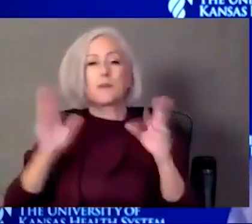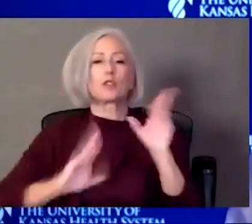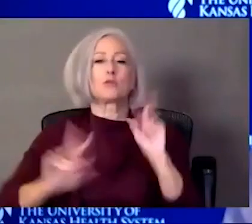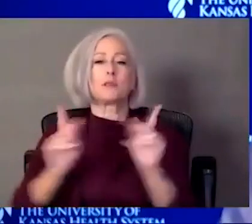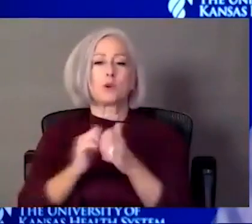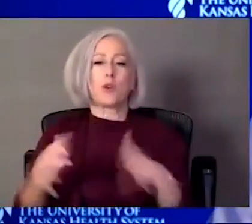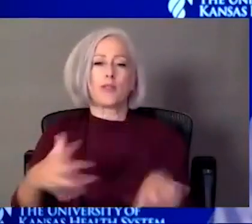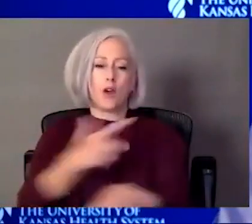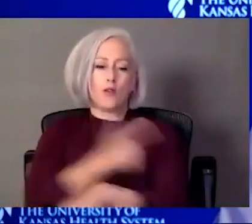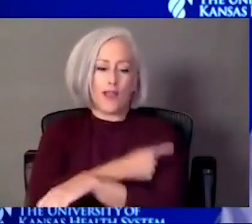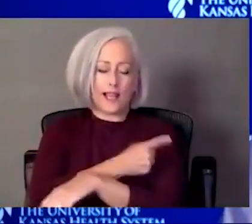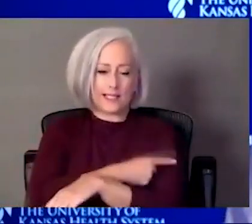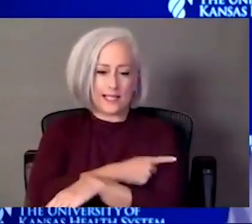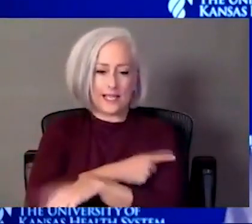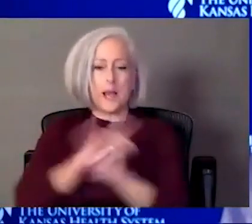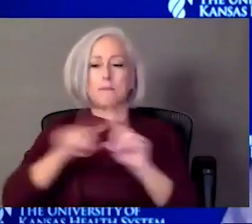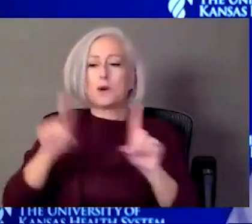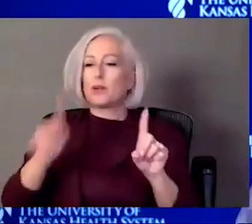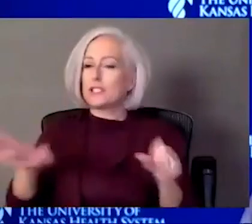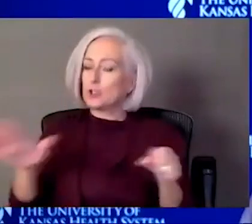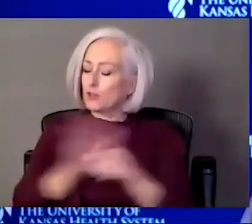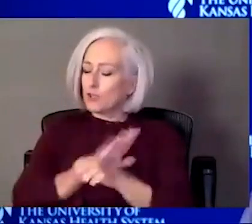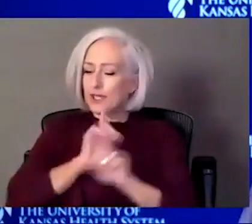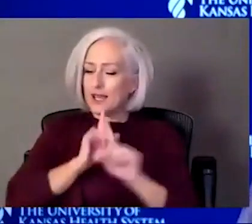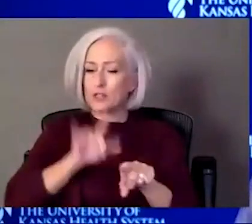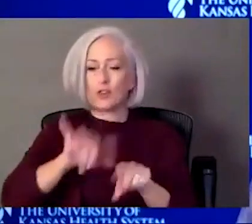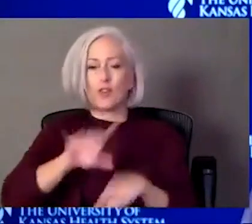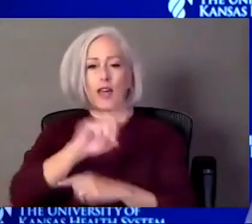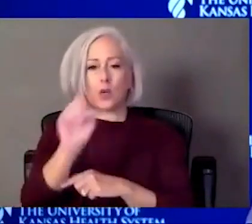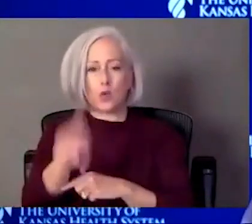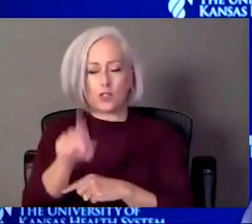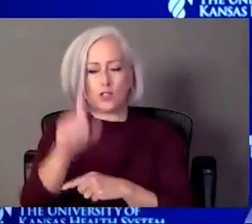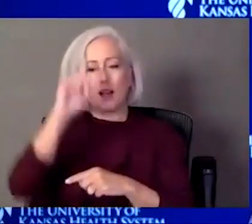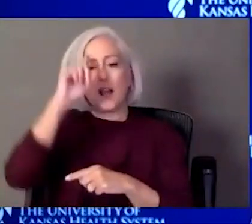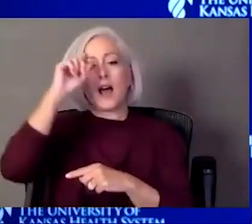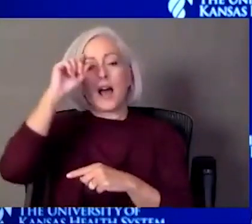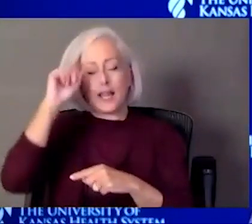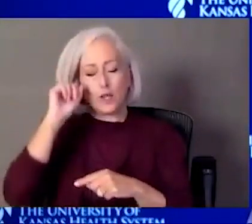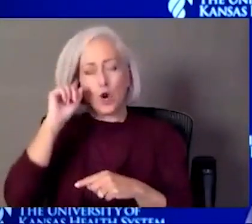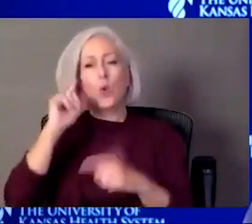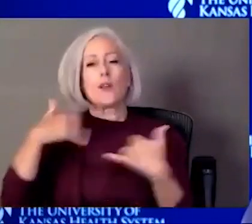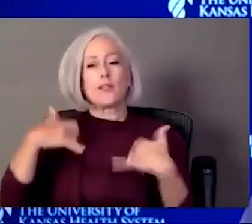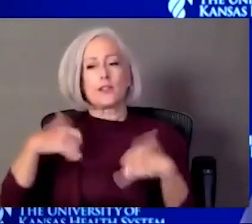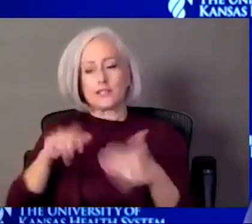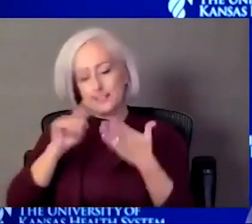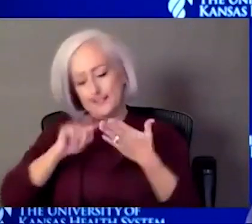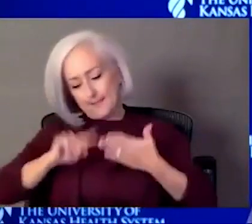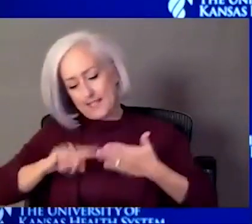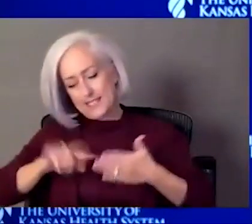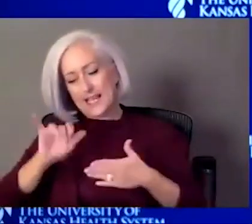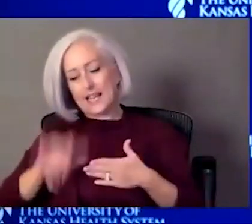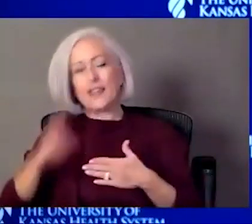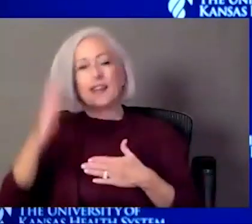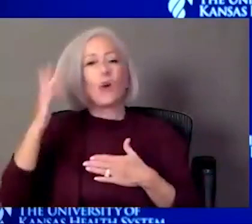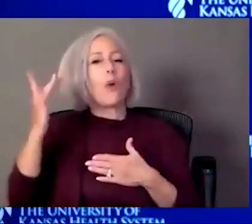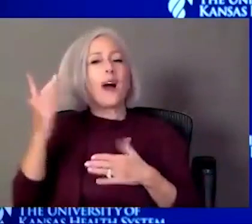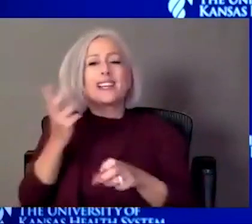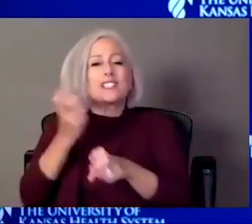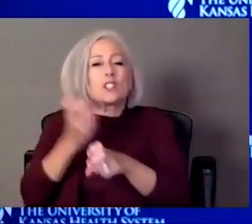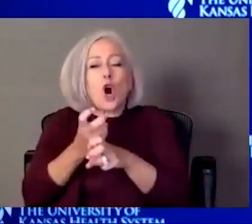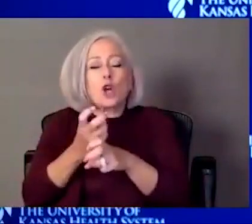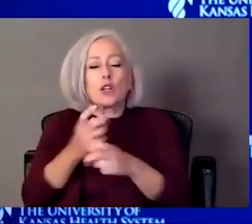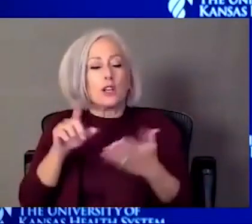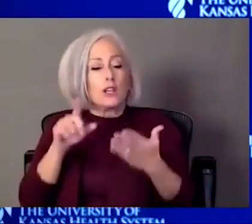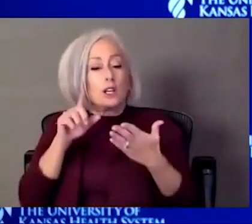need to be fully answered. And I know that they are being investigated. It's just hard because to do studies and investigations